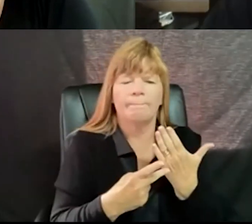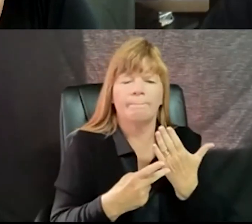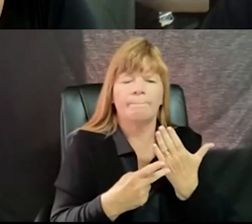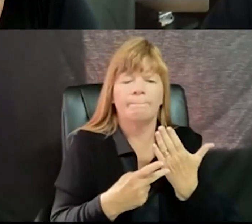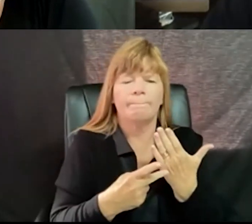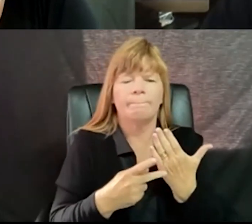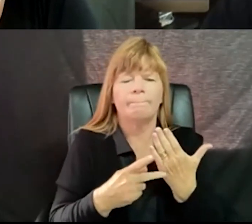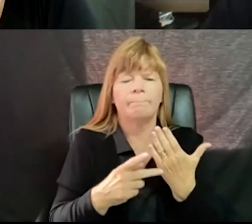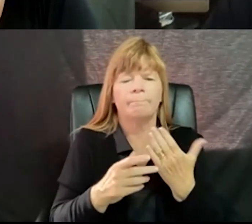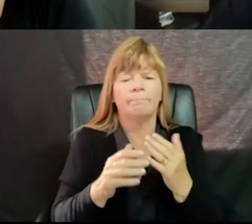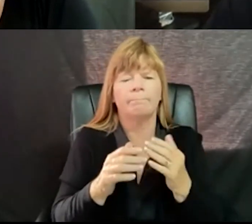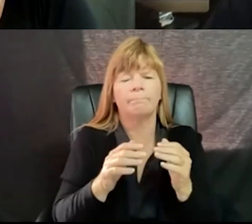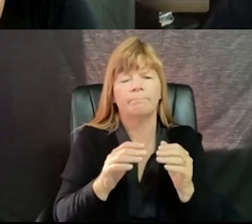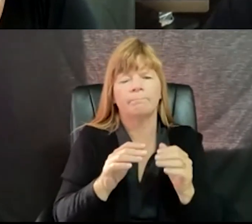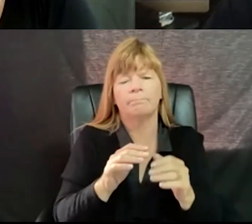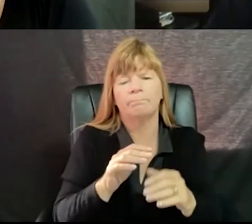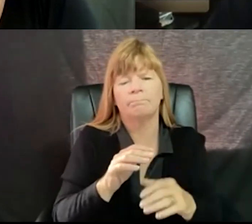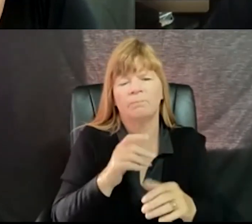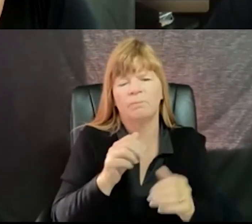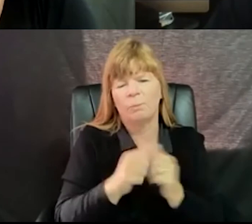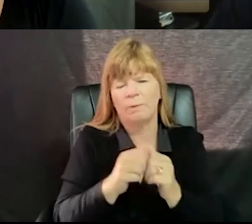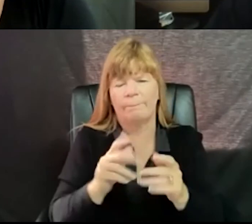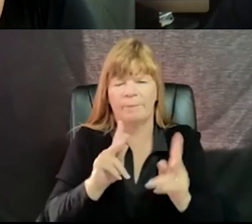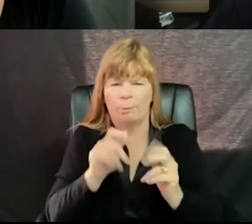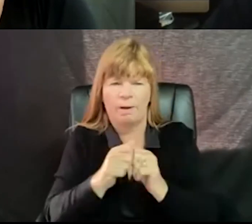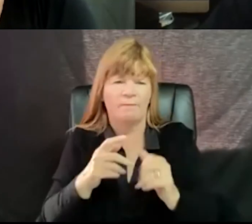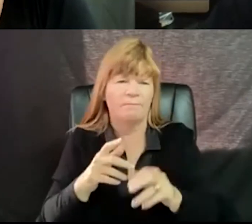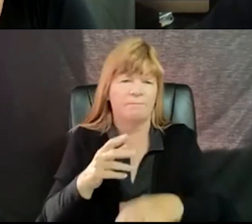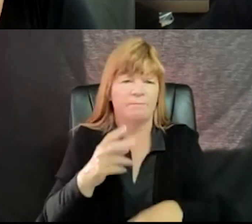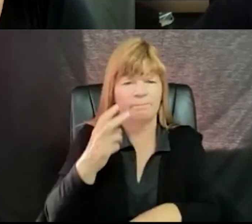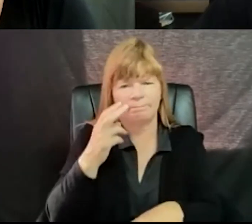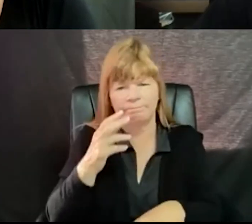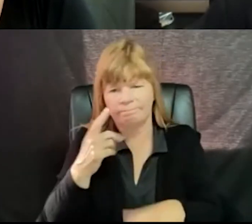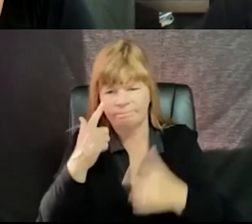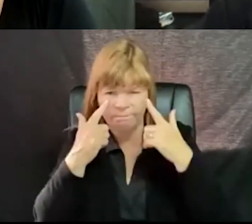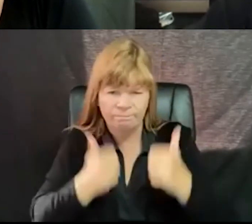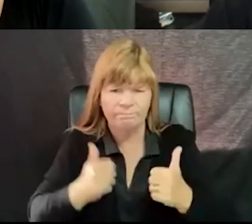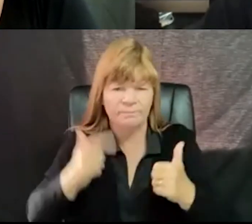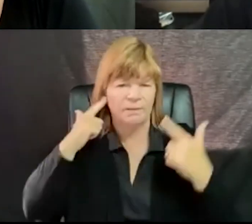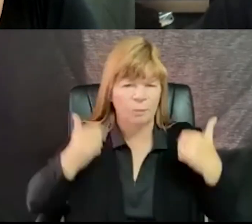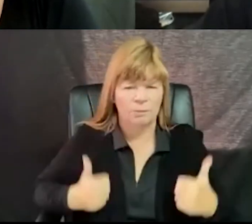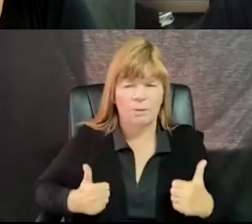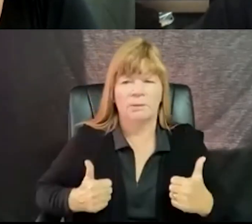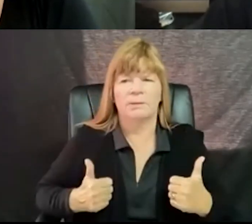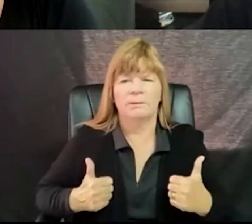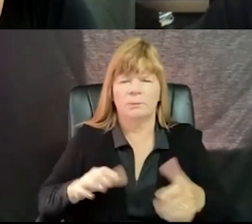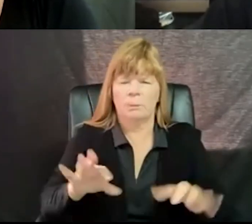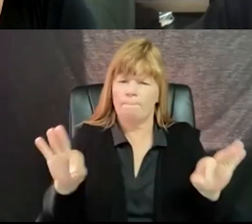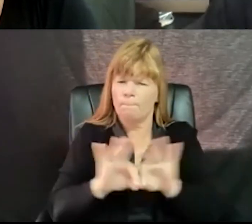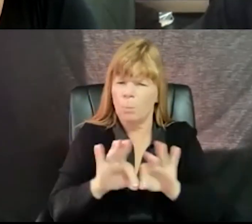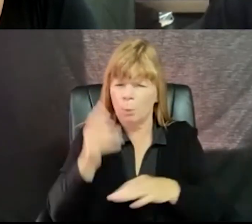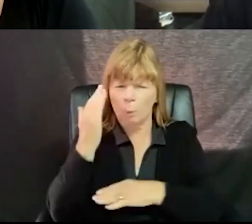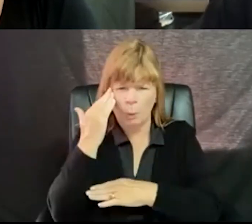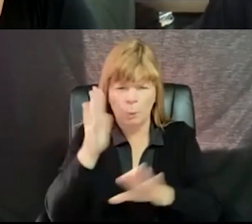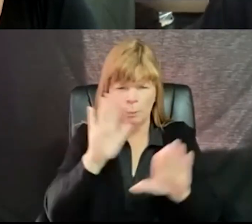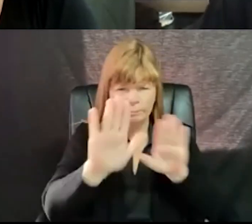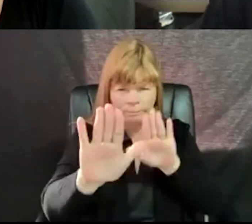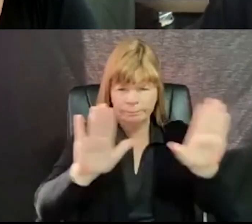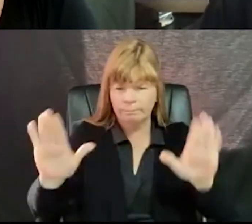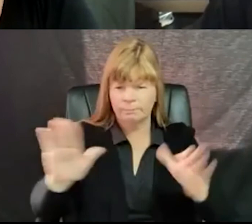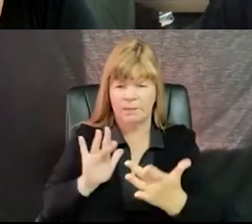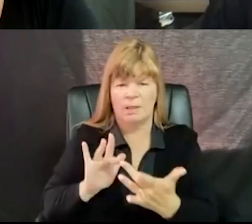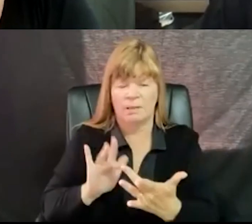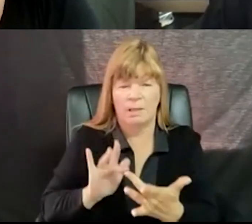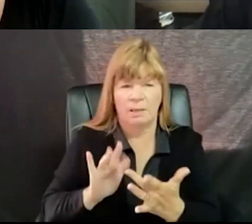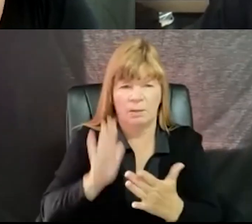hearing loss. And as Lori said, it's really important to know those contacts, to know how